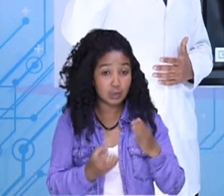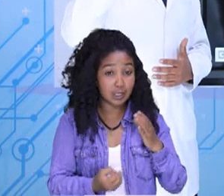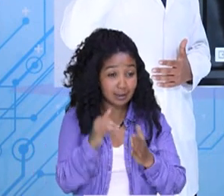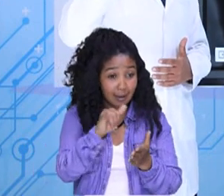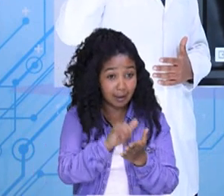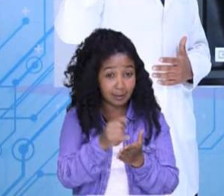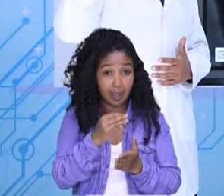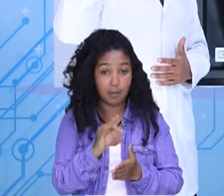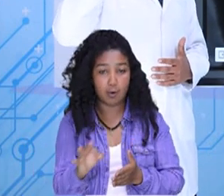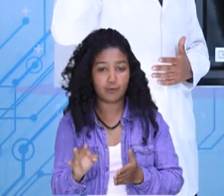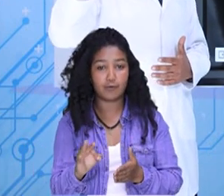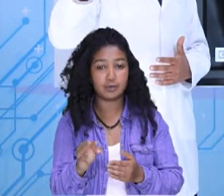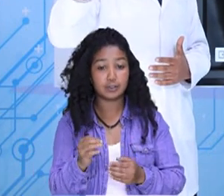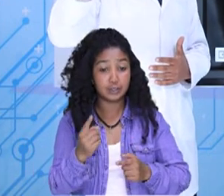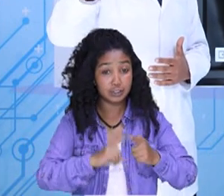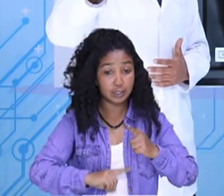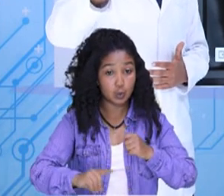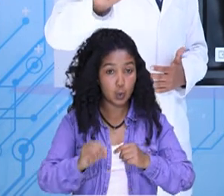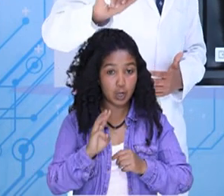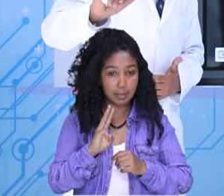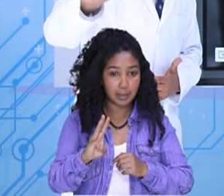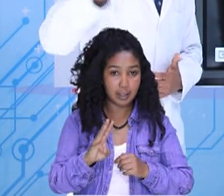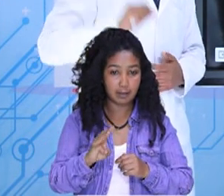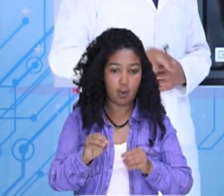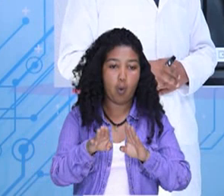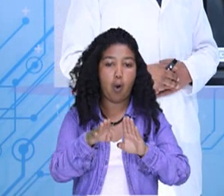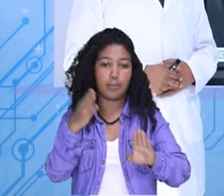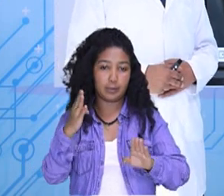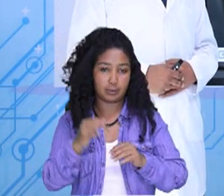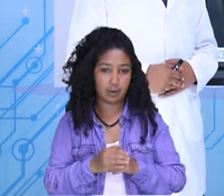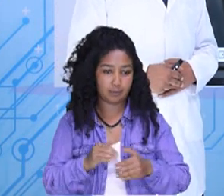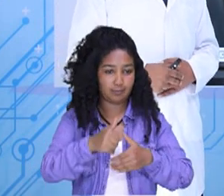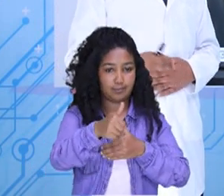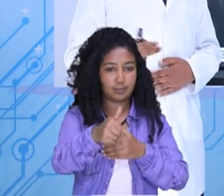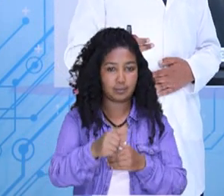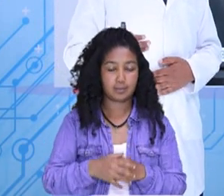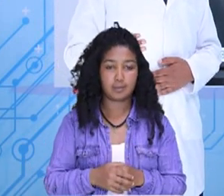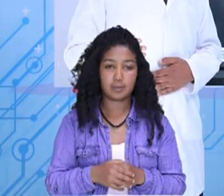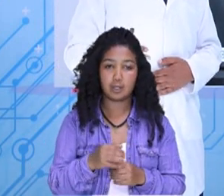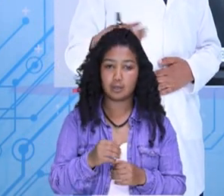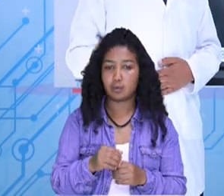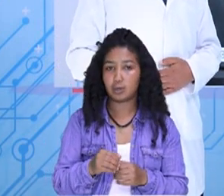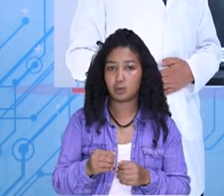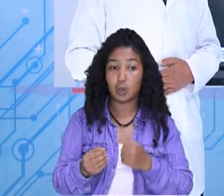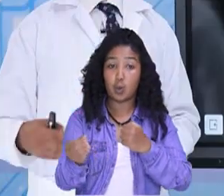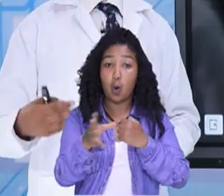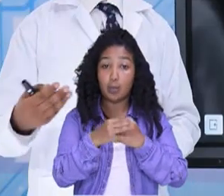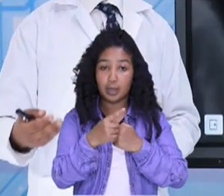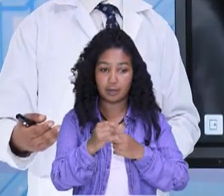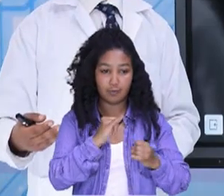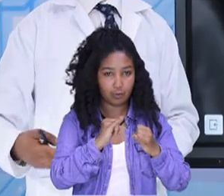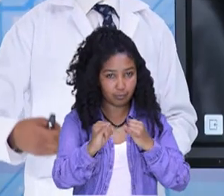secrete that type of gene will be switched on, and it will copy